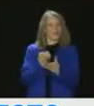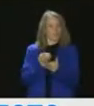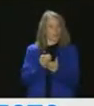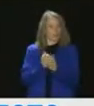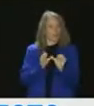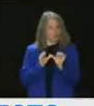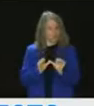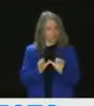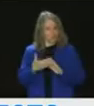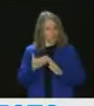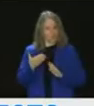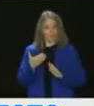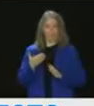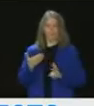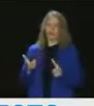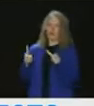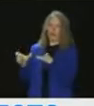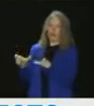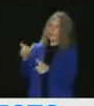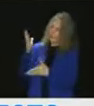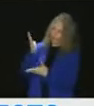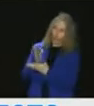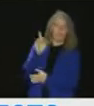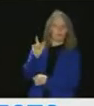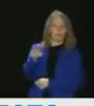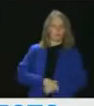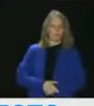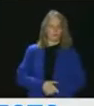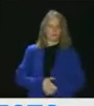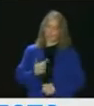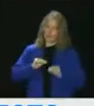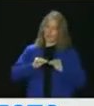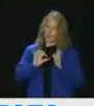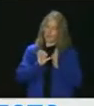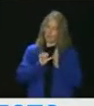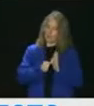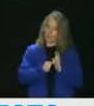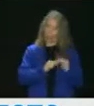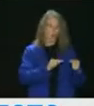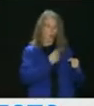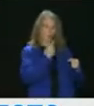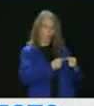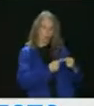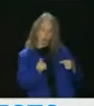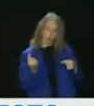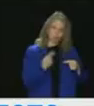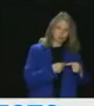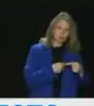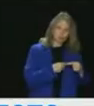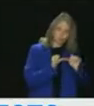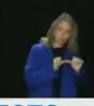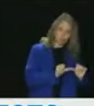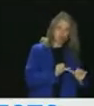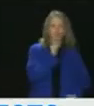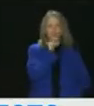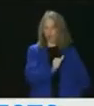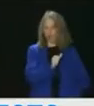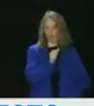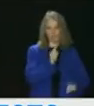So make no mistake, the border cannot and will not remain closed. I want to